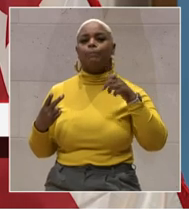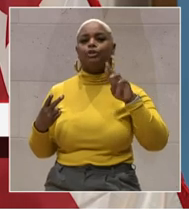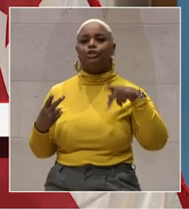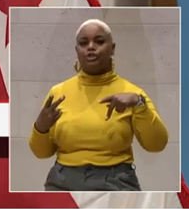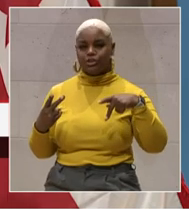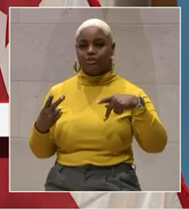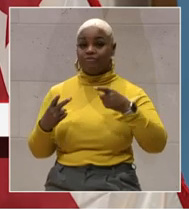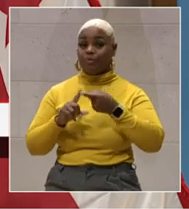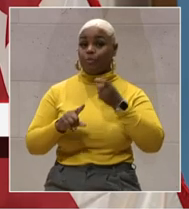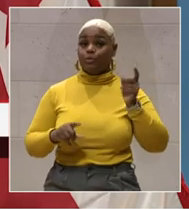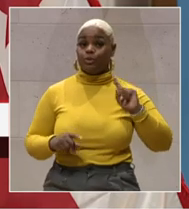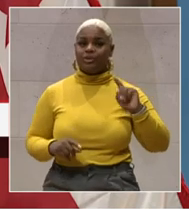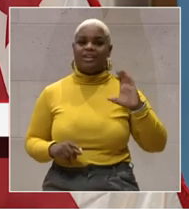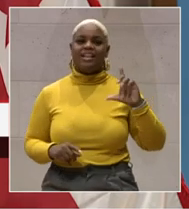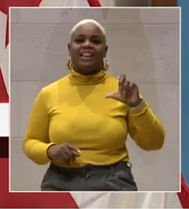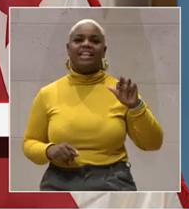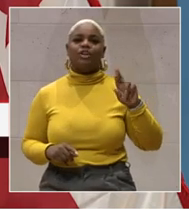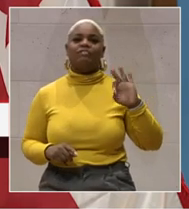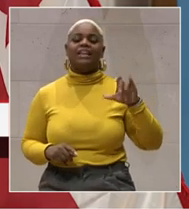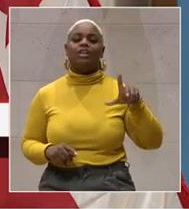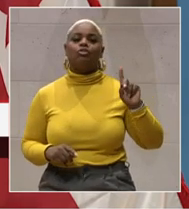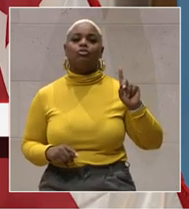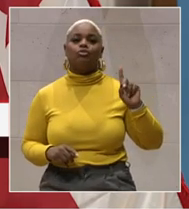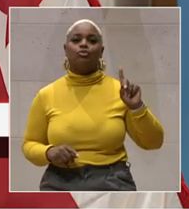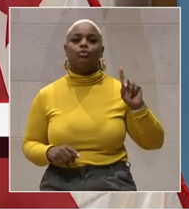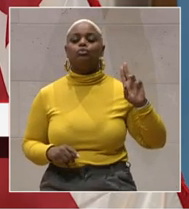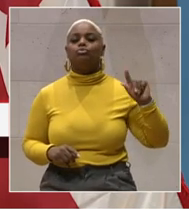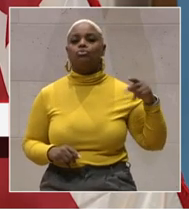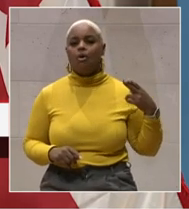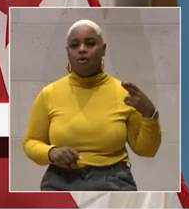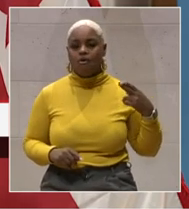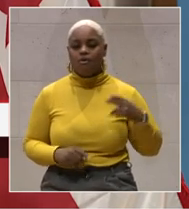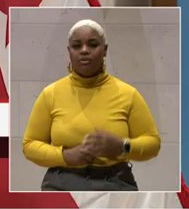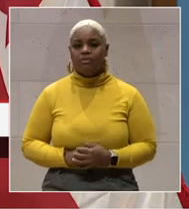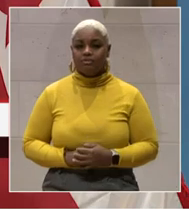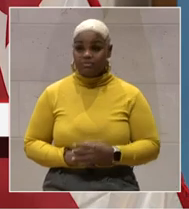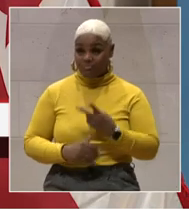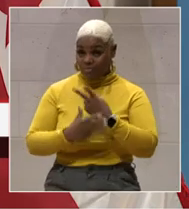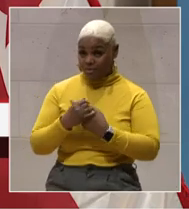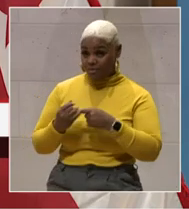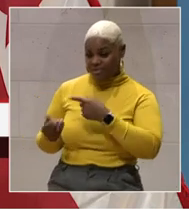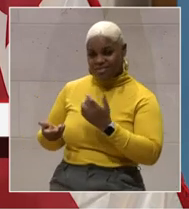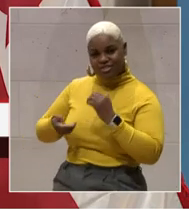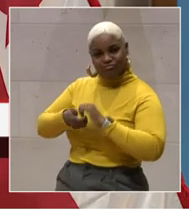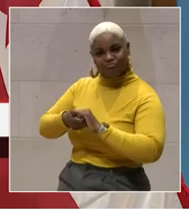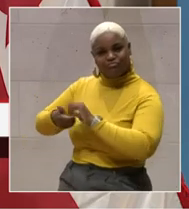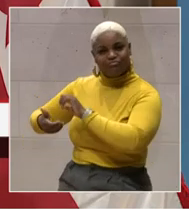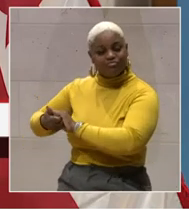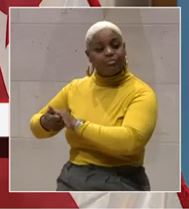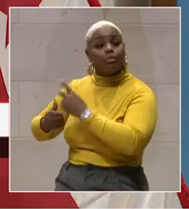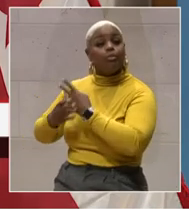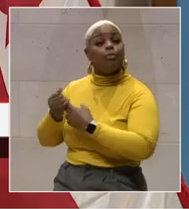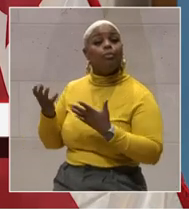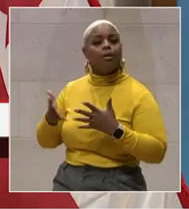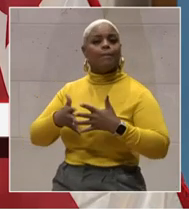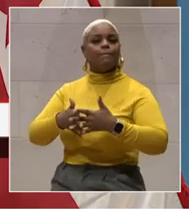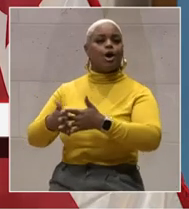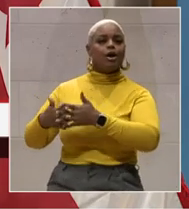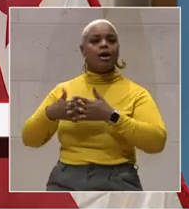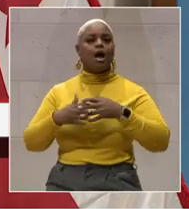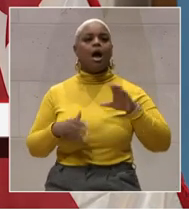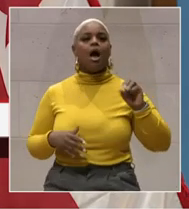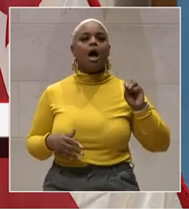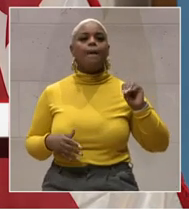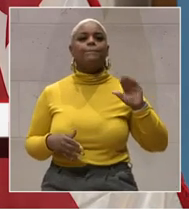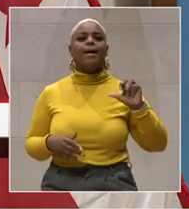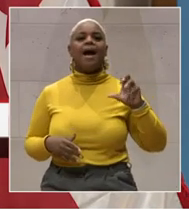partners, check this out, as partners and co-chairs of America's Housing Comeback Advisory